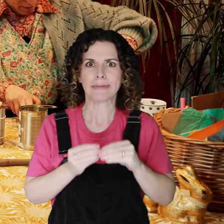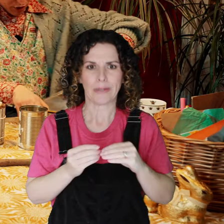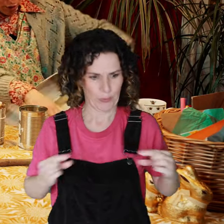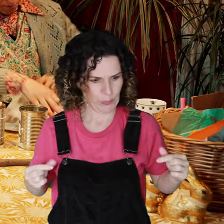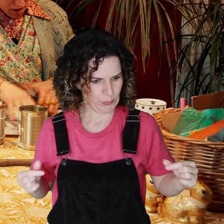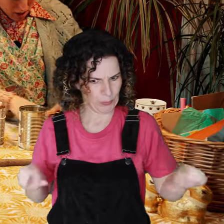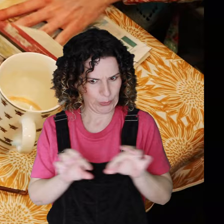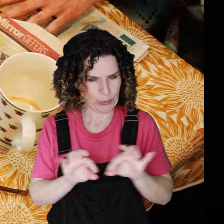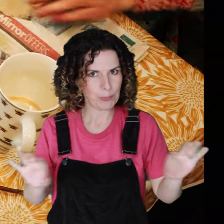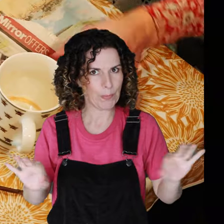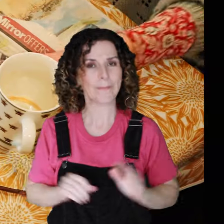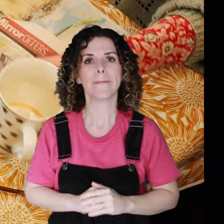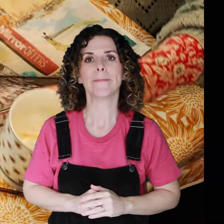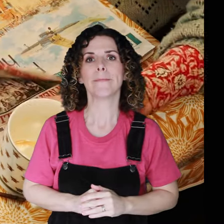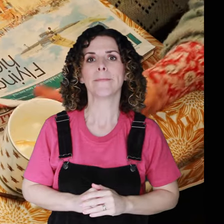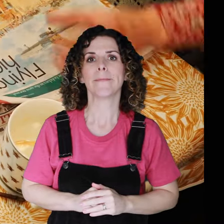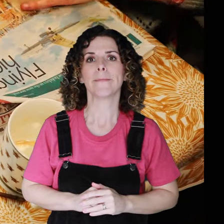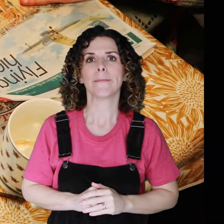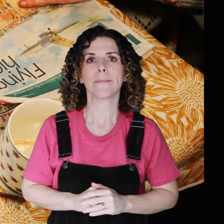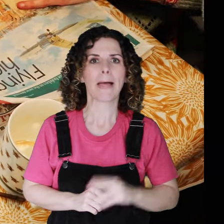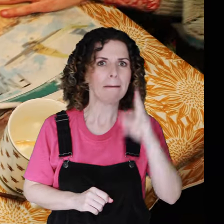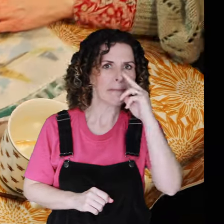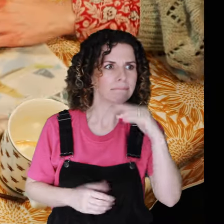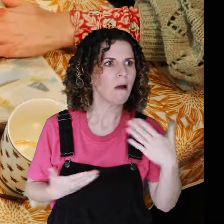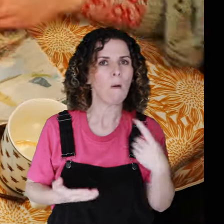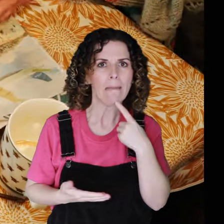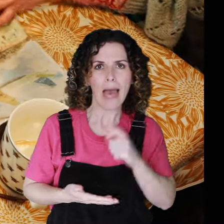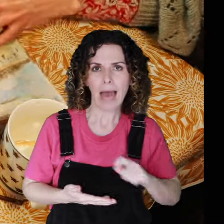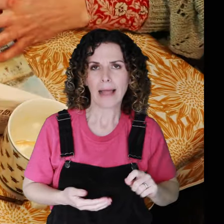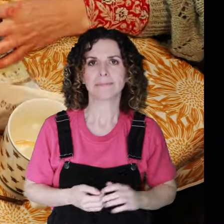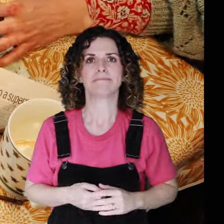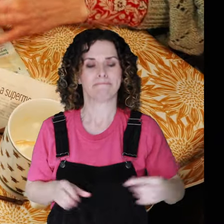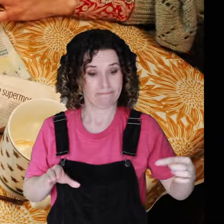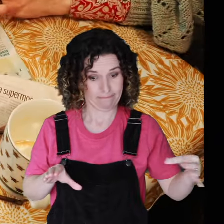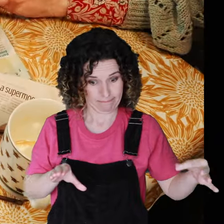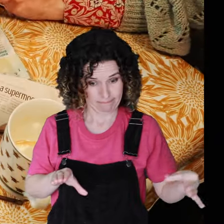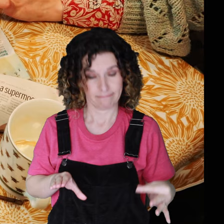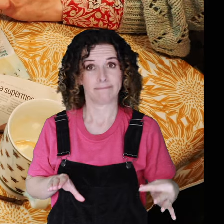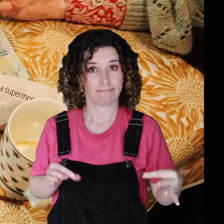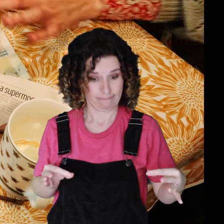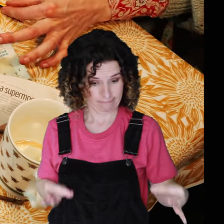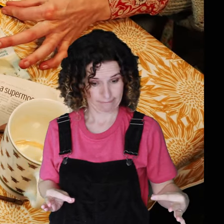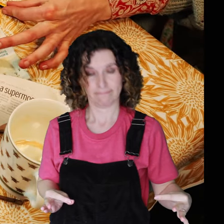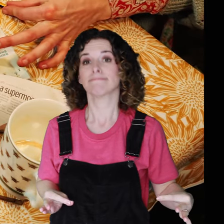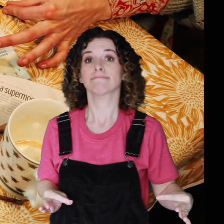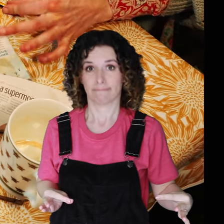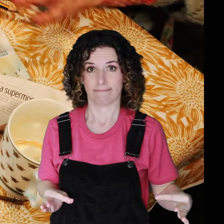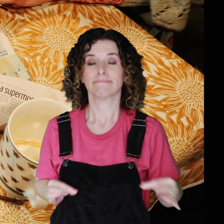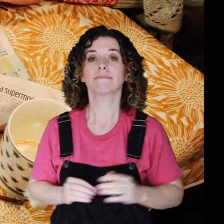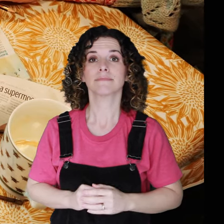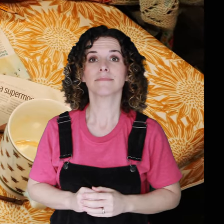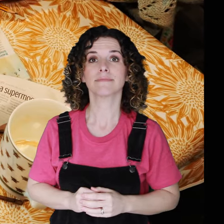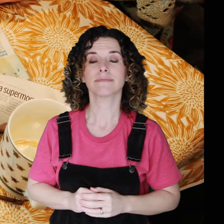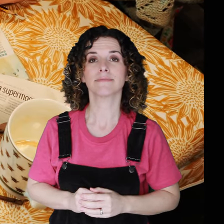newspaper. So I'm going to get a pencil or a pen and put it on the corner of the paper like